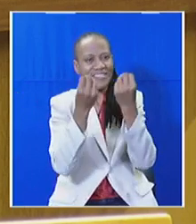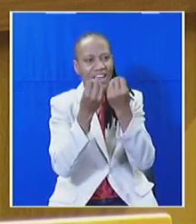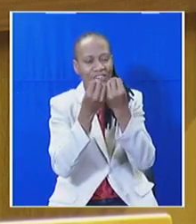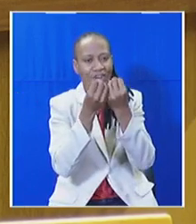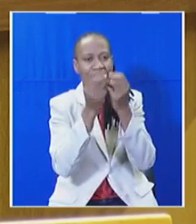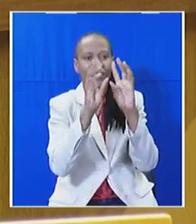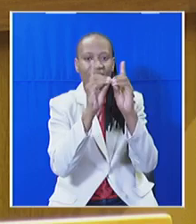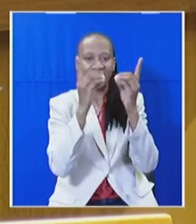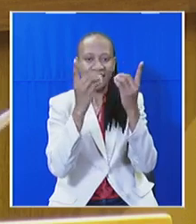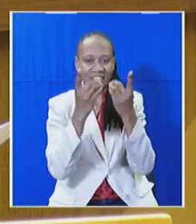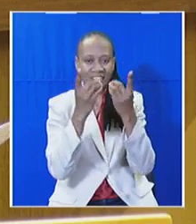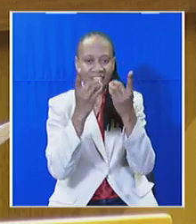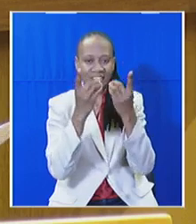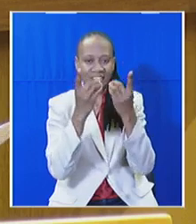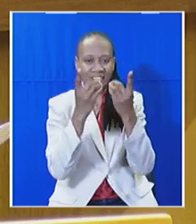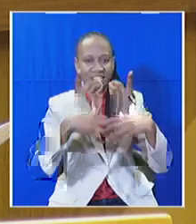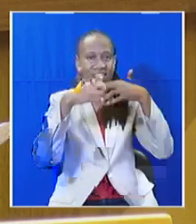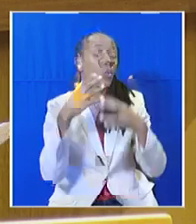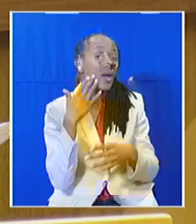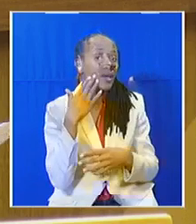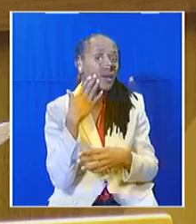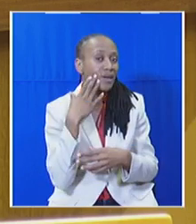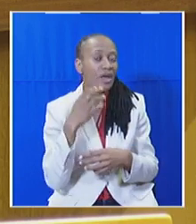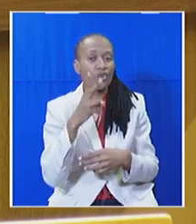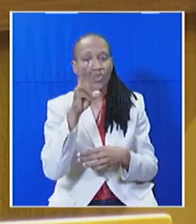department in August 20.